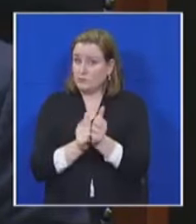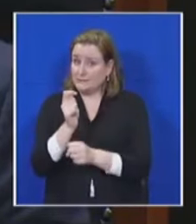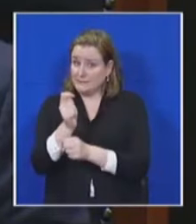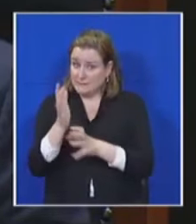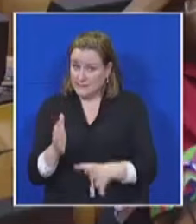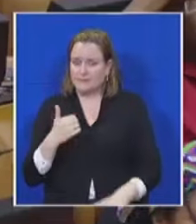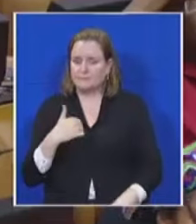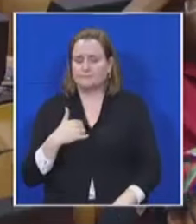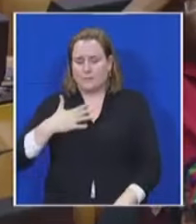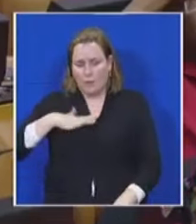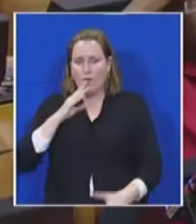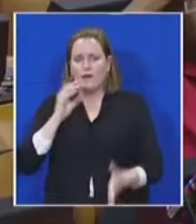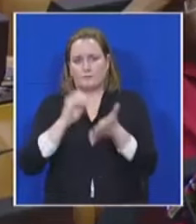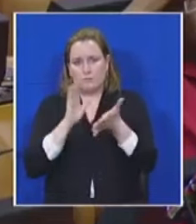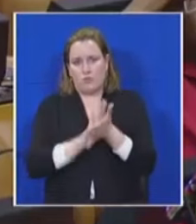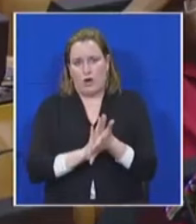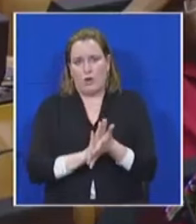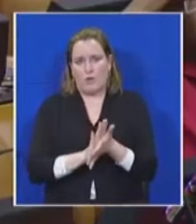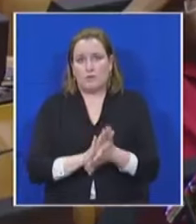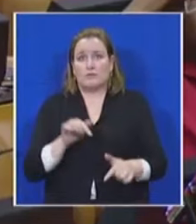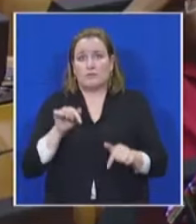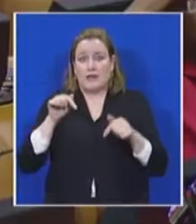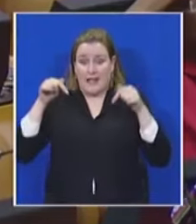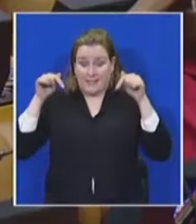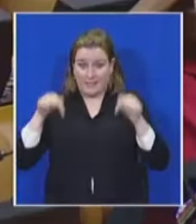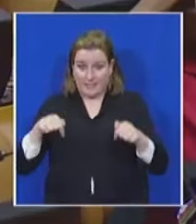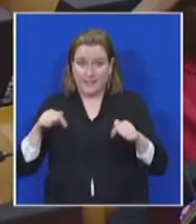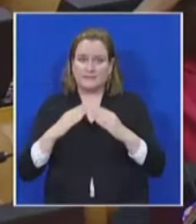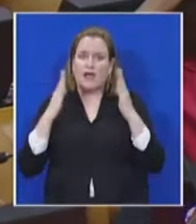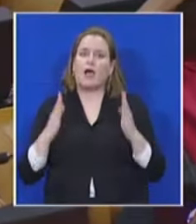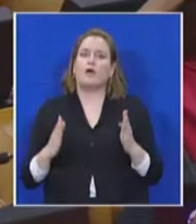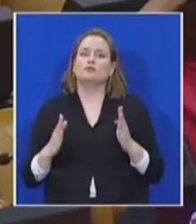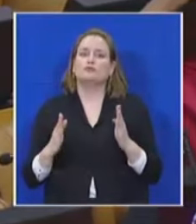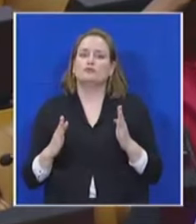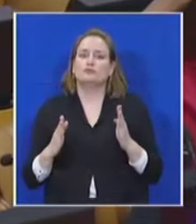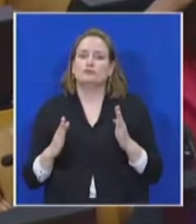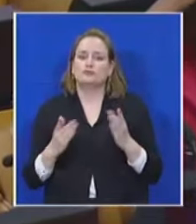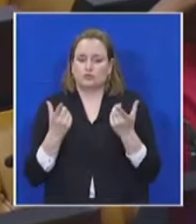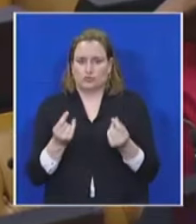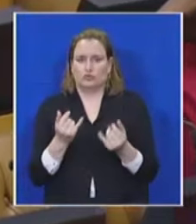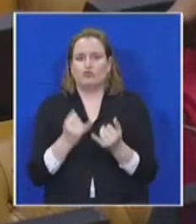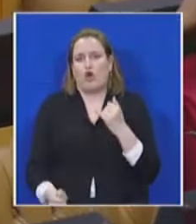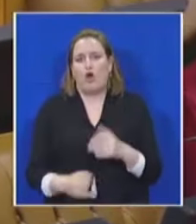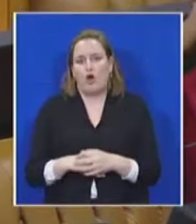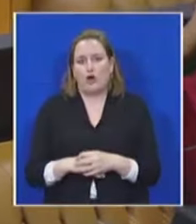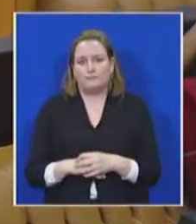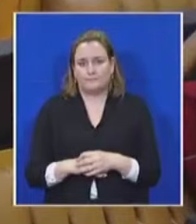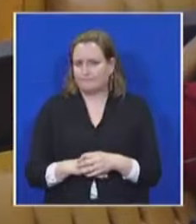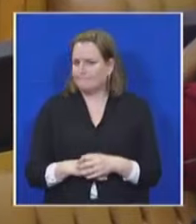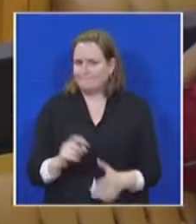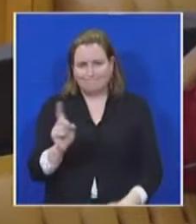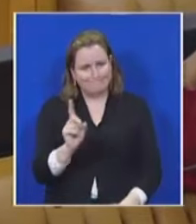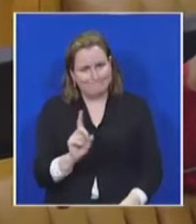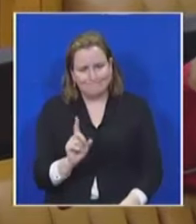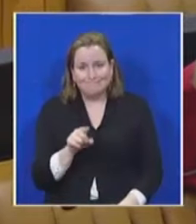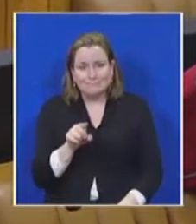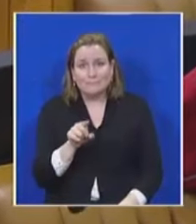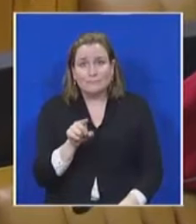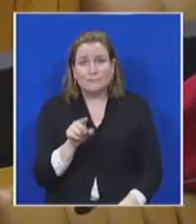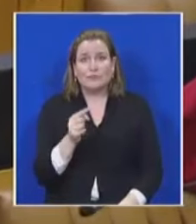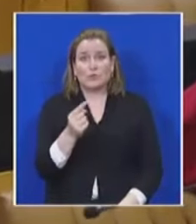record Yeah. that this House correcting a wrong with a wrong is not right. You refusing a